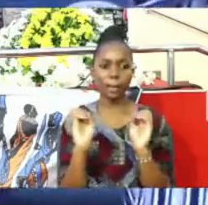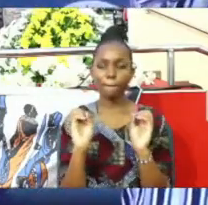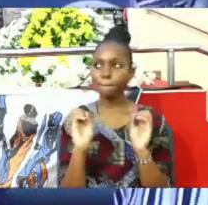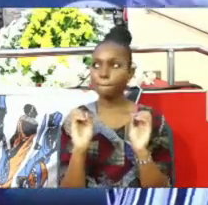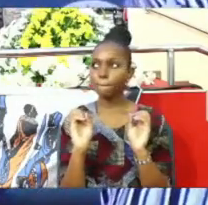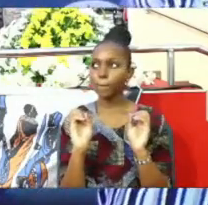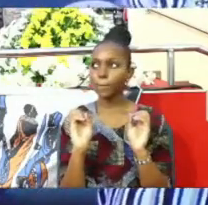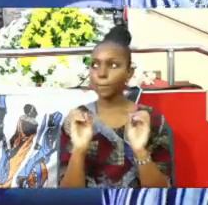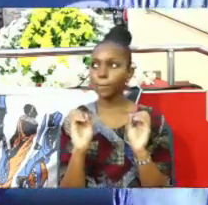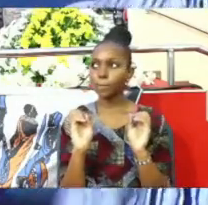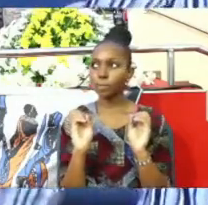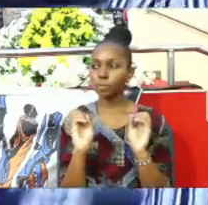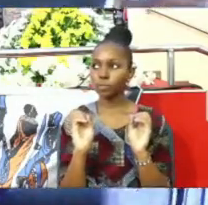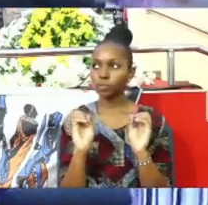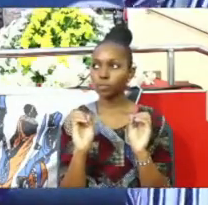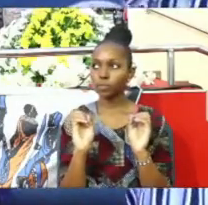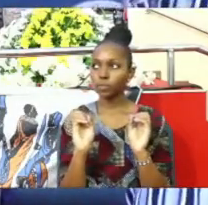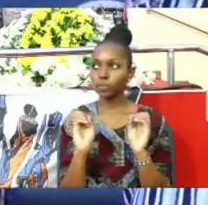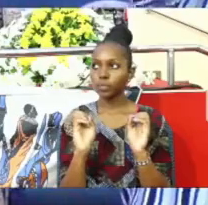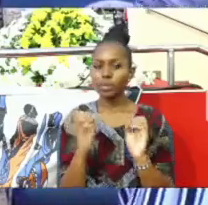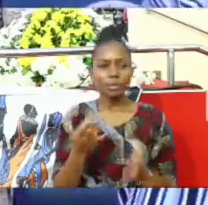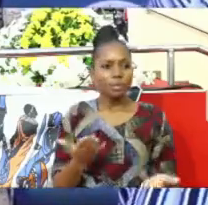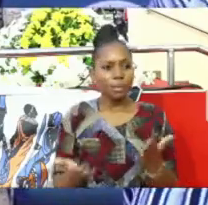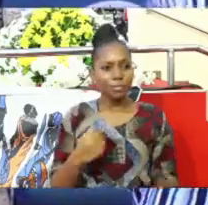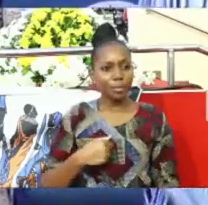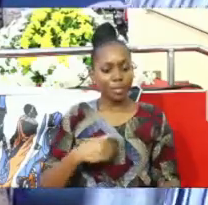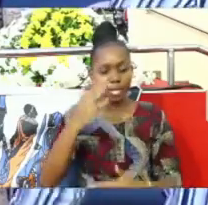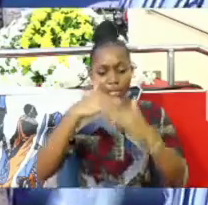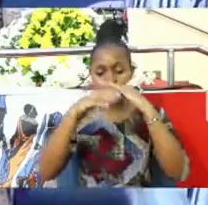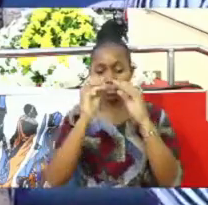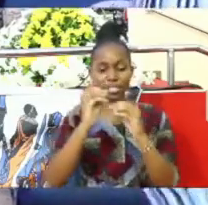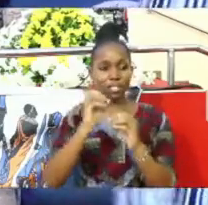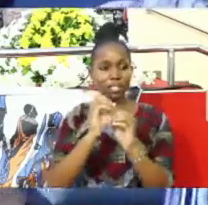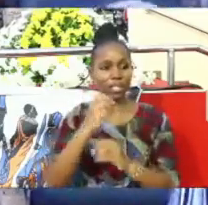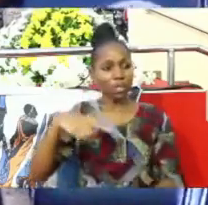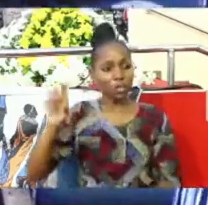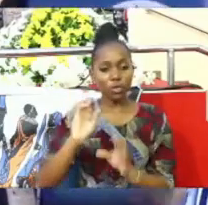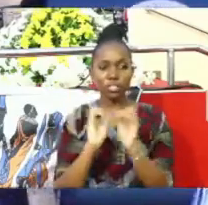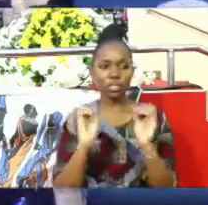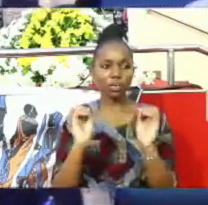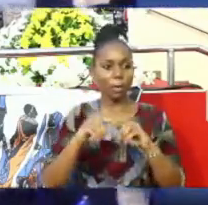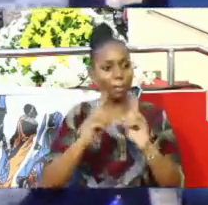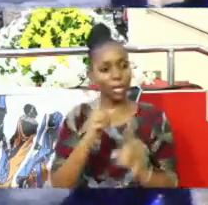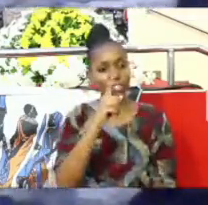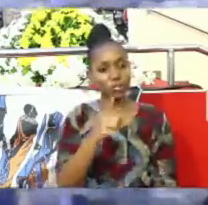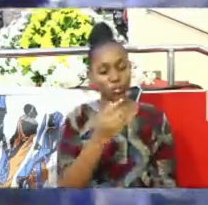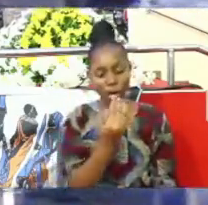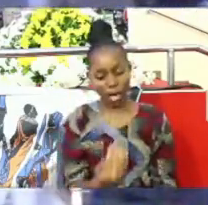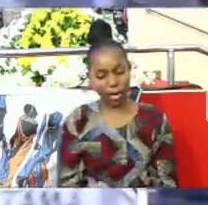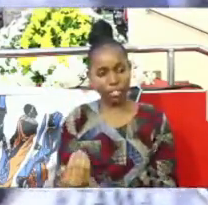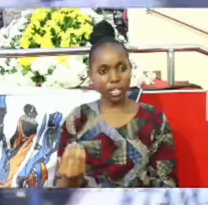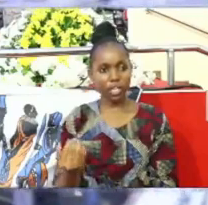kuwa sikufika. I may not have gone to the university. Naweza kuwa sikwenda chuo kikuu. But I am a child of the Almighty God. Lakini mimi ni mwana wa Mungu. Glory be to